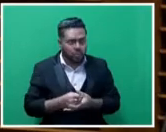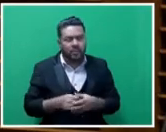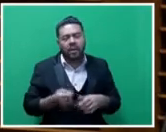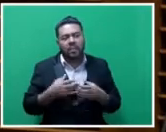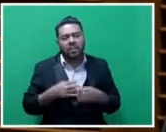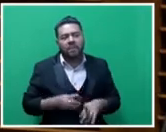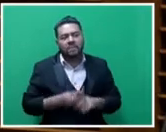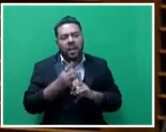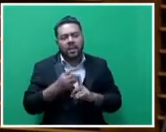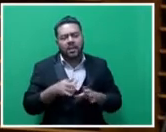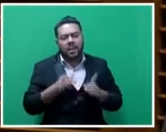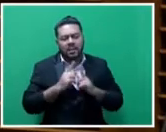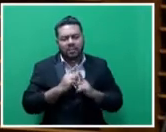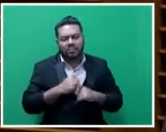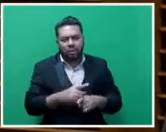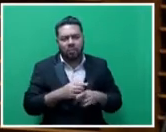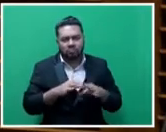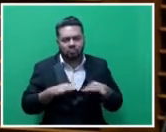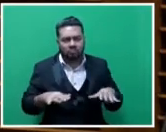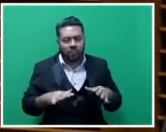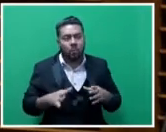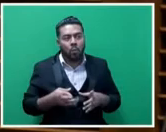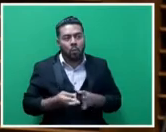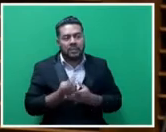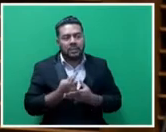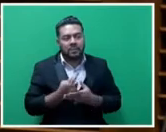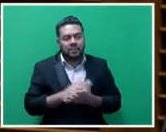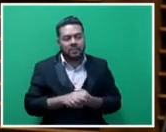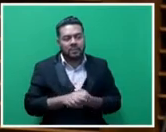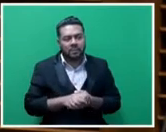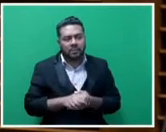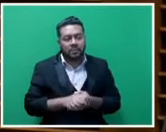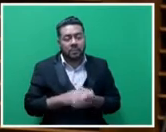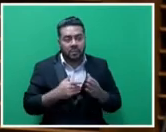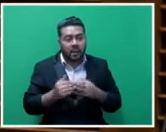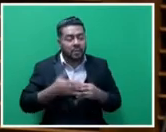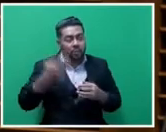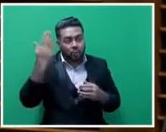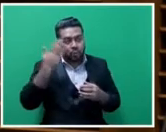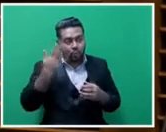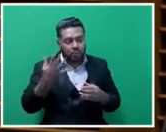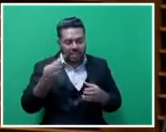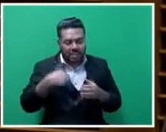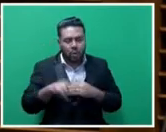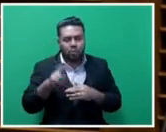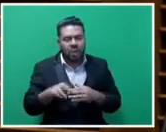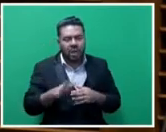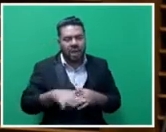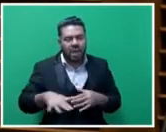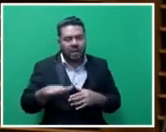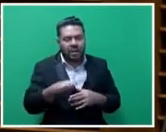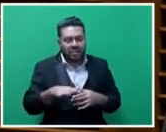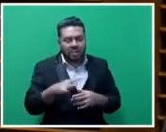improving building safety and resilience for new single-story houses and schools in rural areas